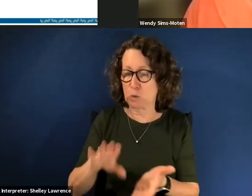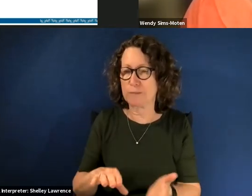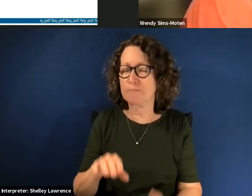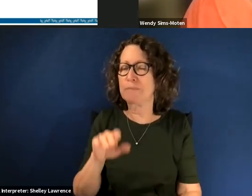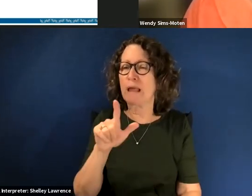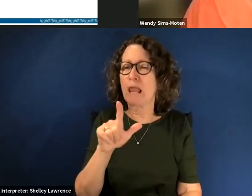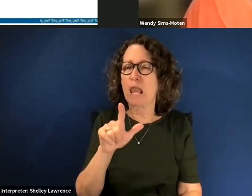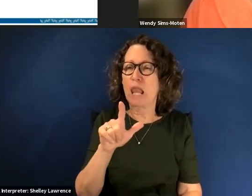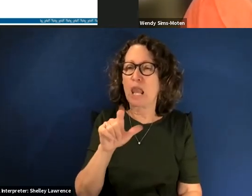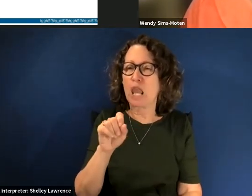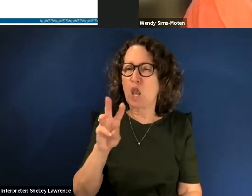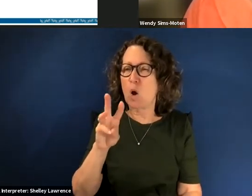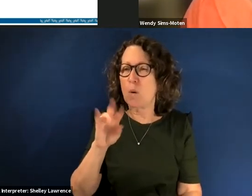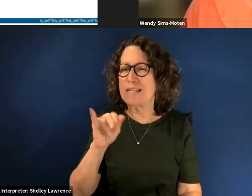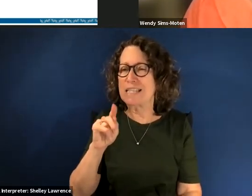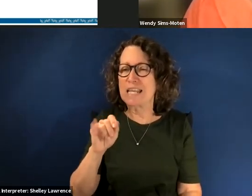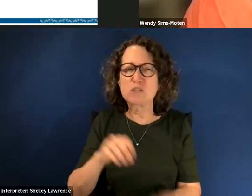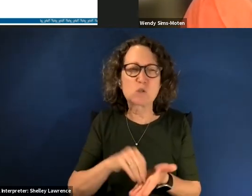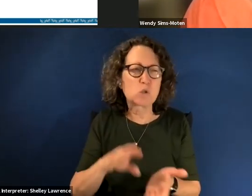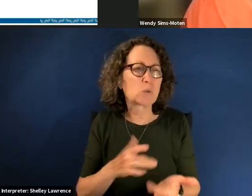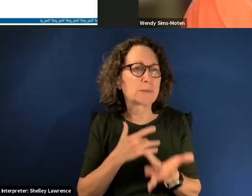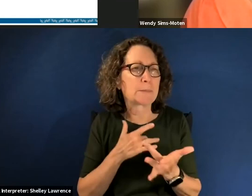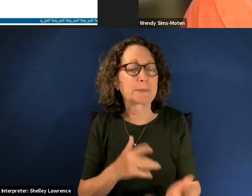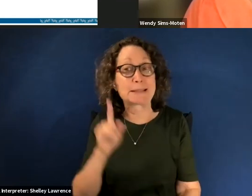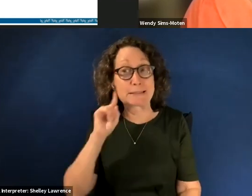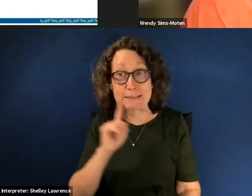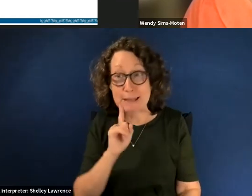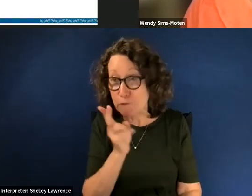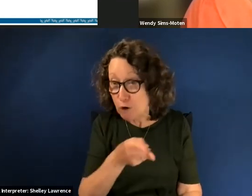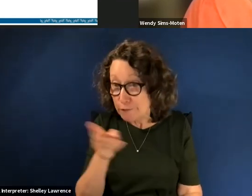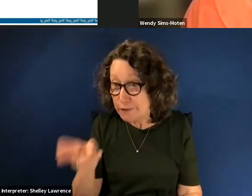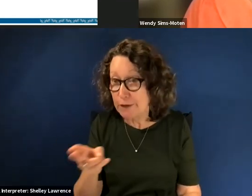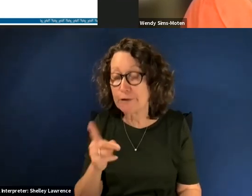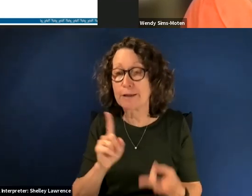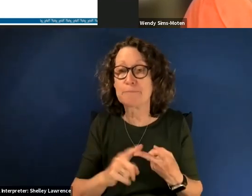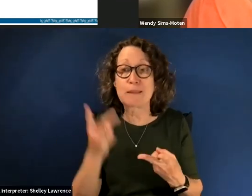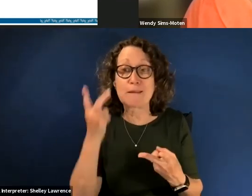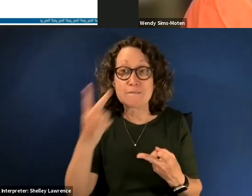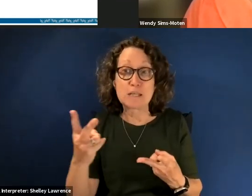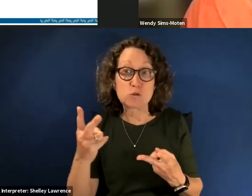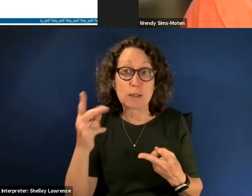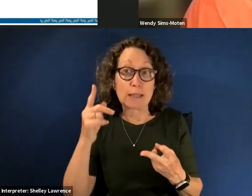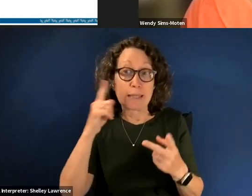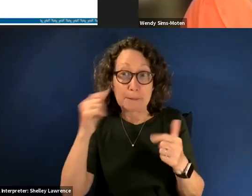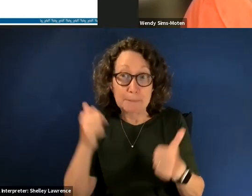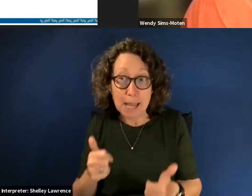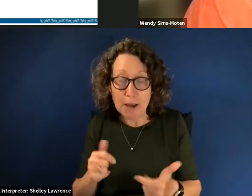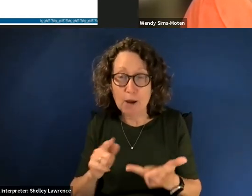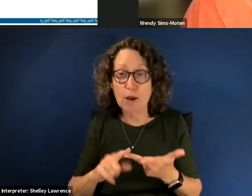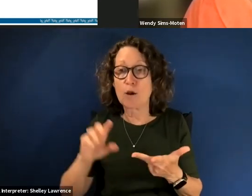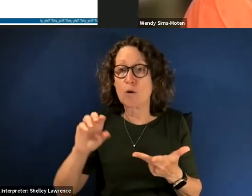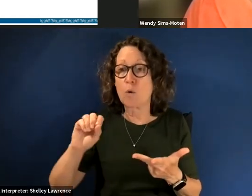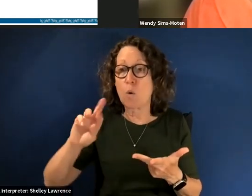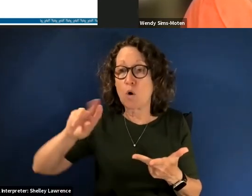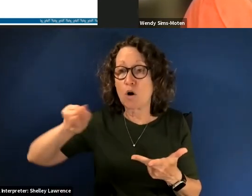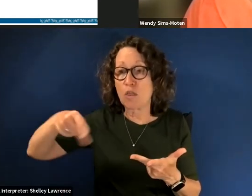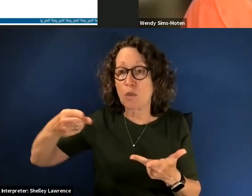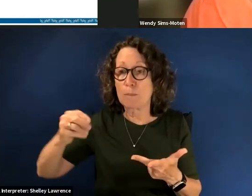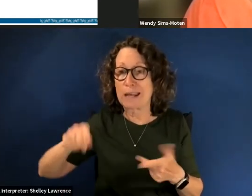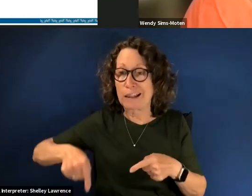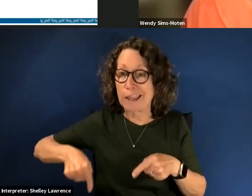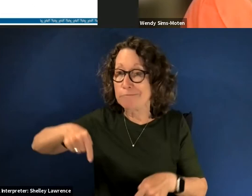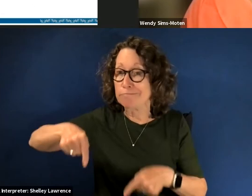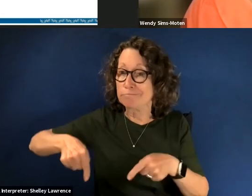incidence students are the students who are deaf and hard of hearing, visually impaired, orthopedically impaired, and they